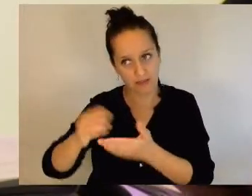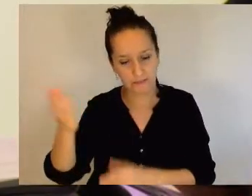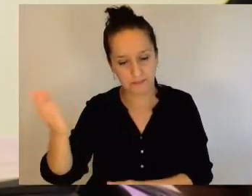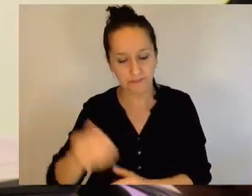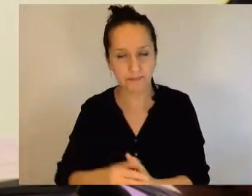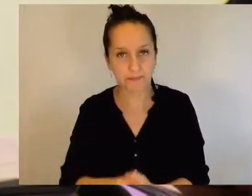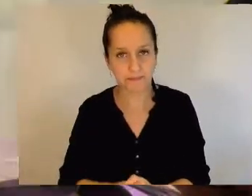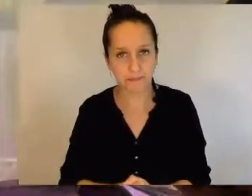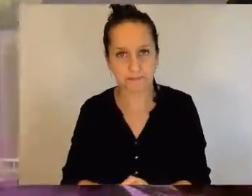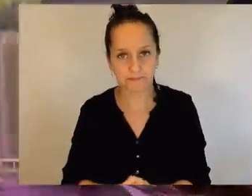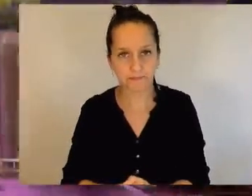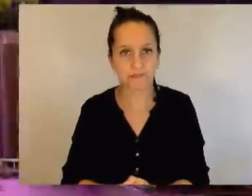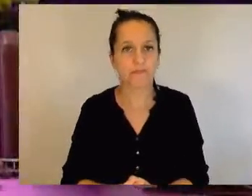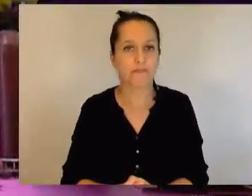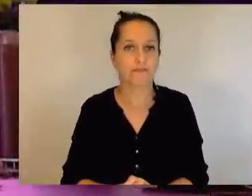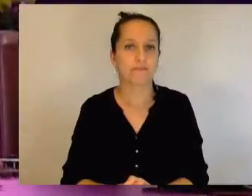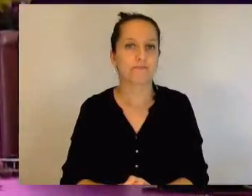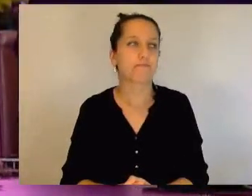the Secretary.